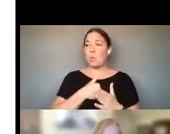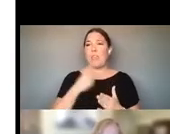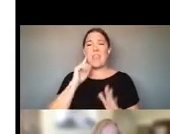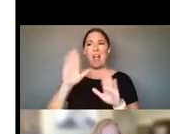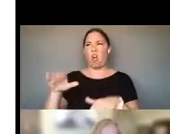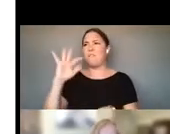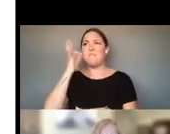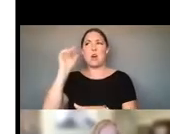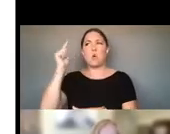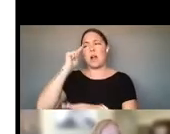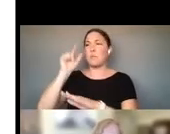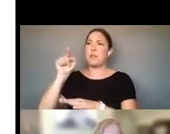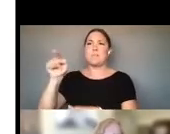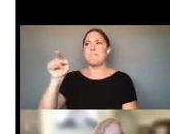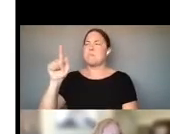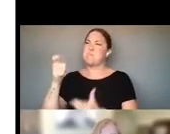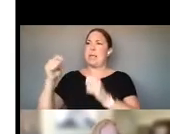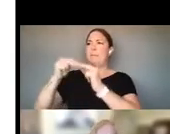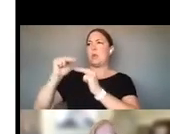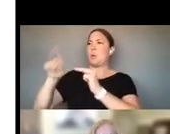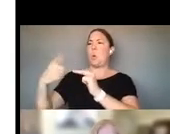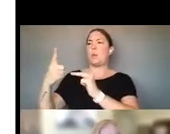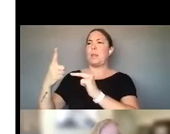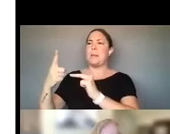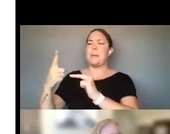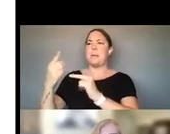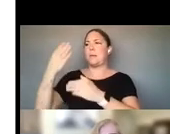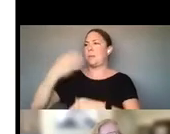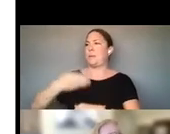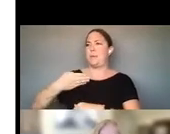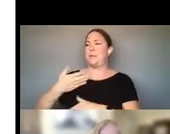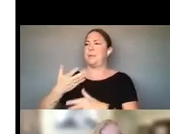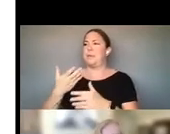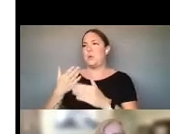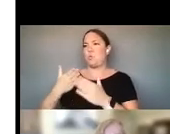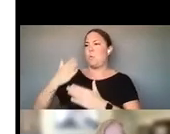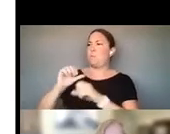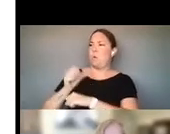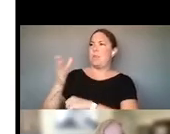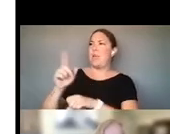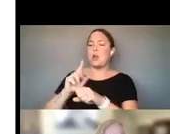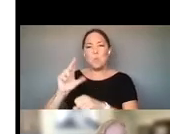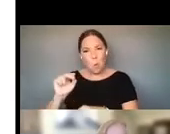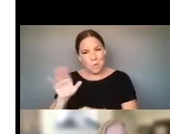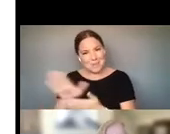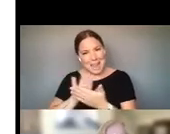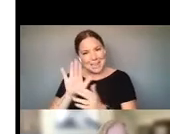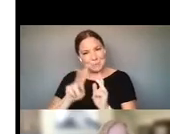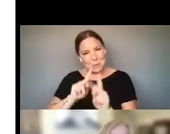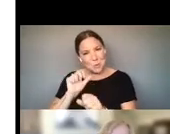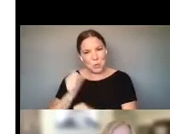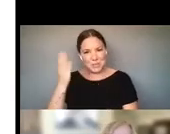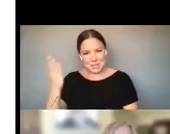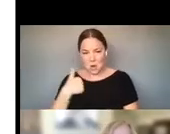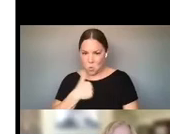is just this big building and, you know, gnomes work there, but they're really nice people who work there and we're eager to help.